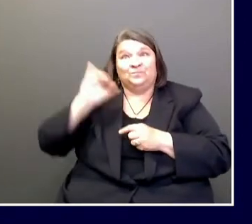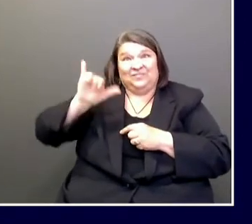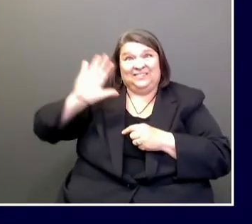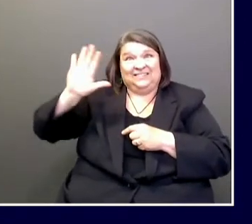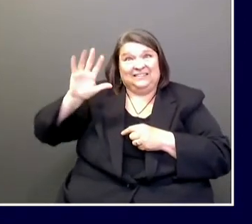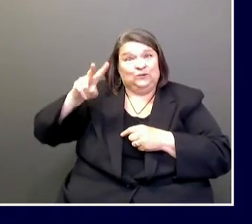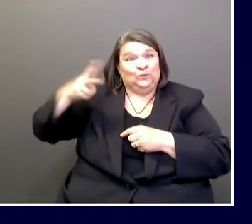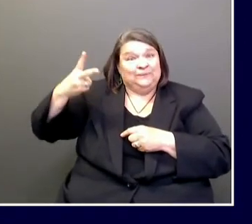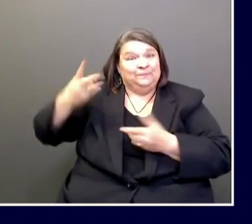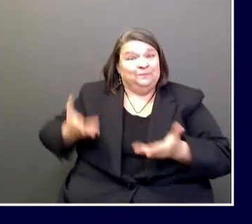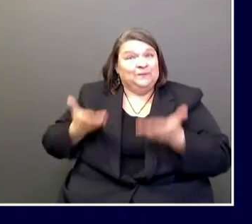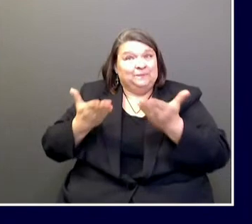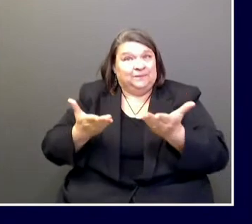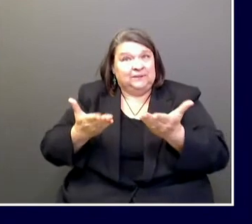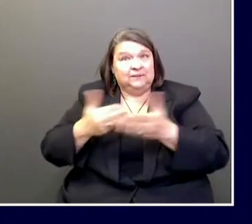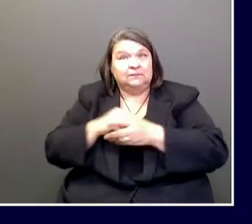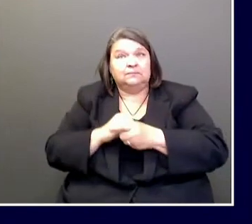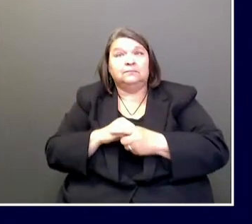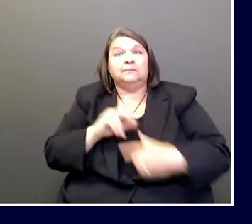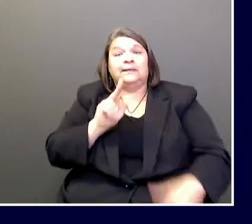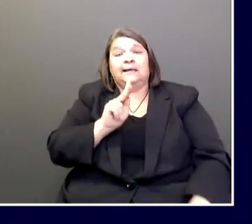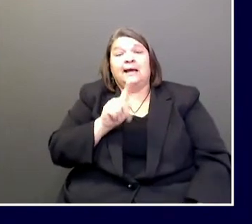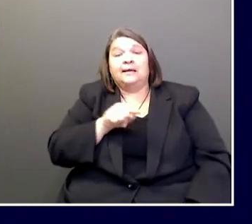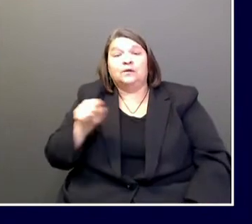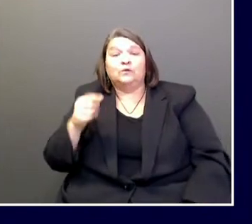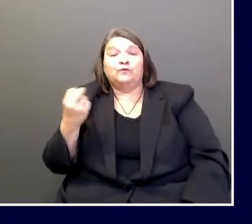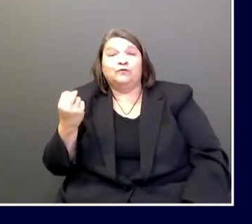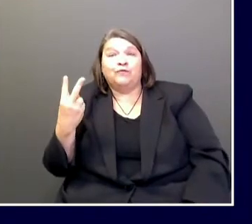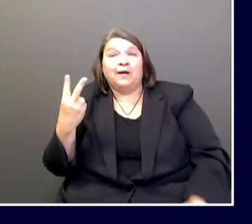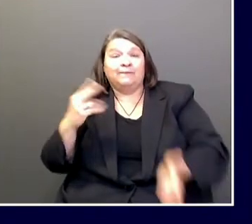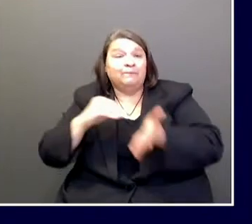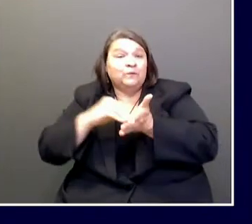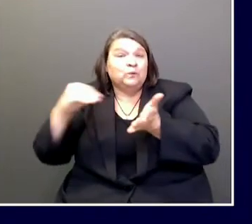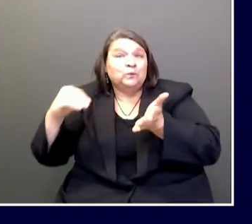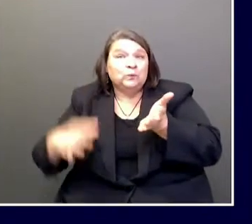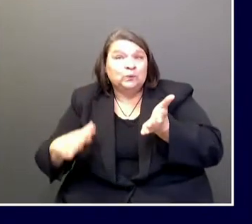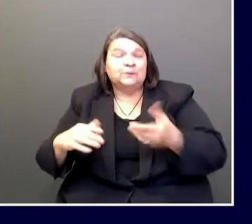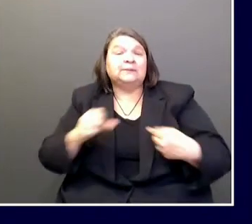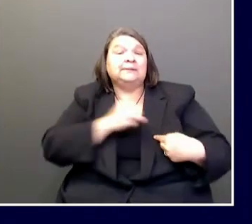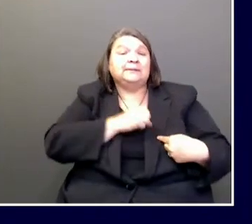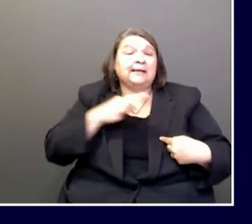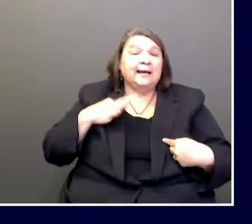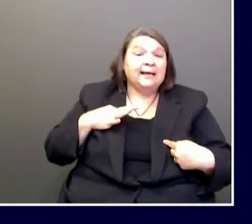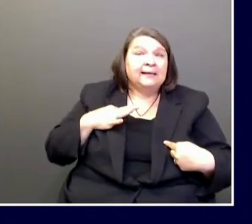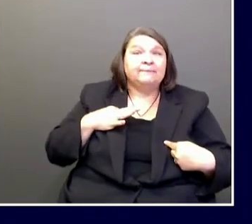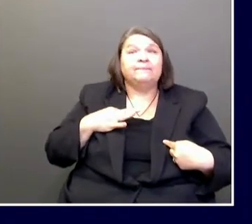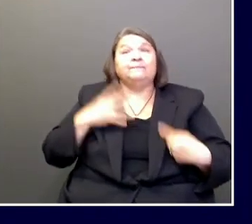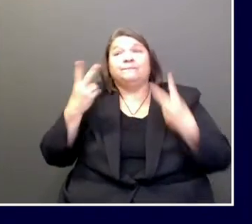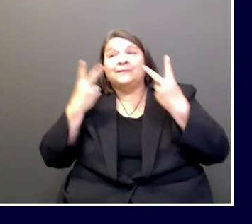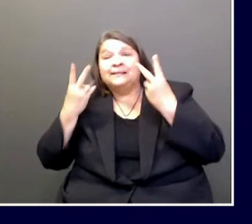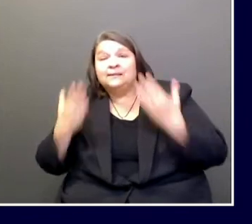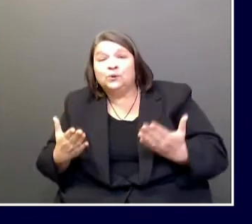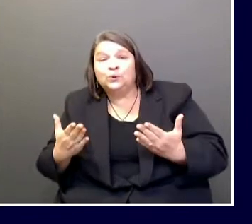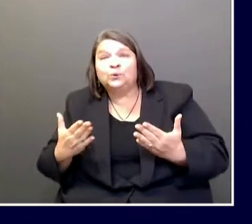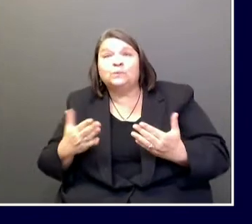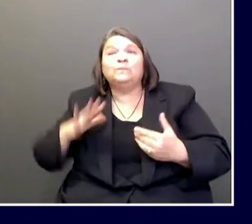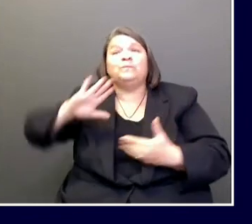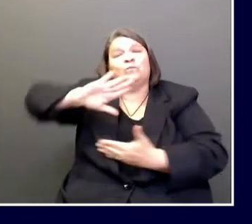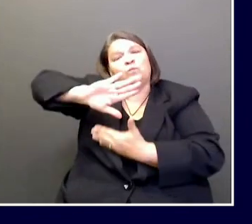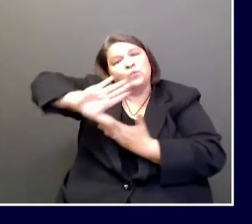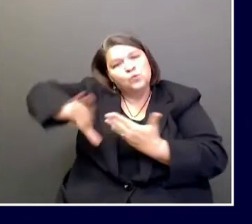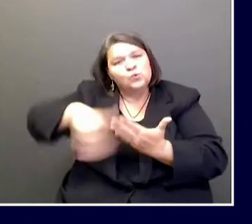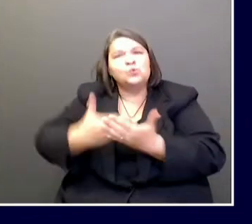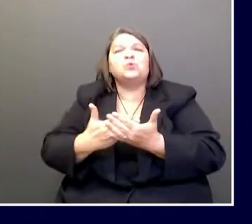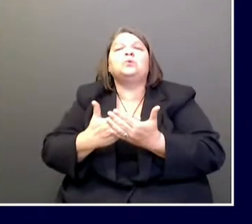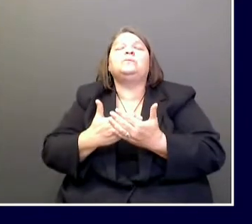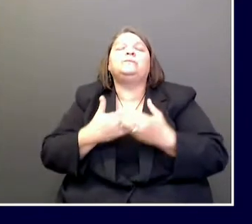visitors in K-12 schools wear face coverings, regardless of their vaccination status or their county